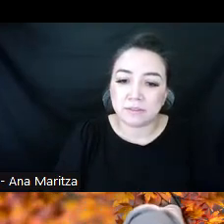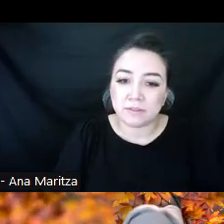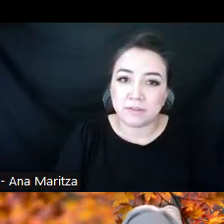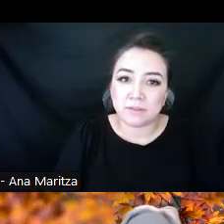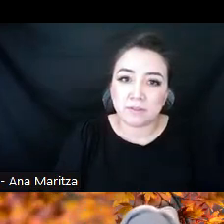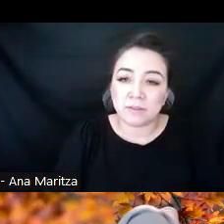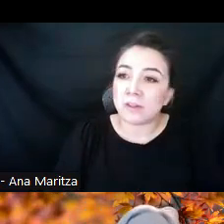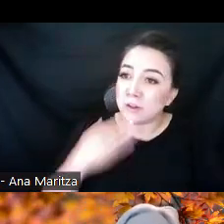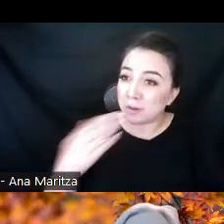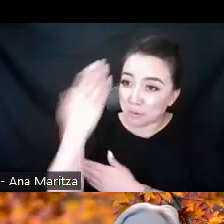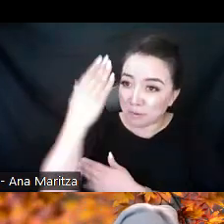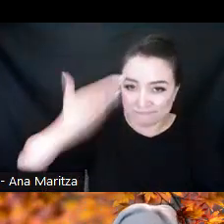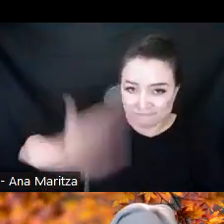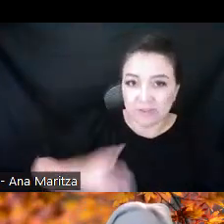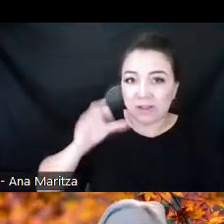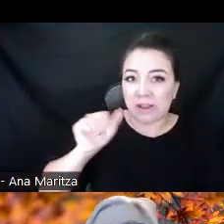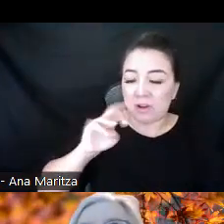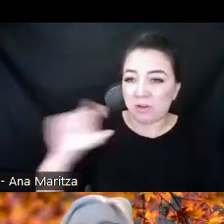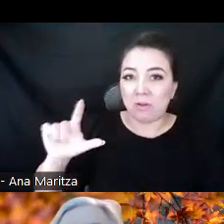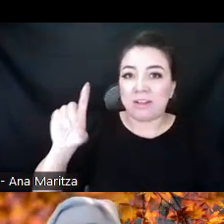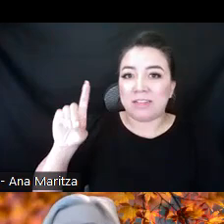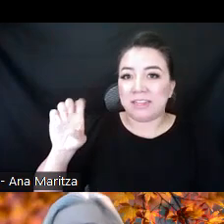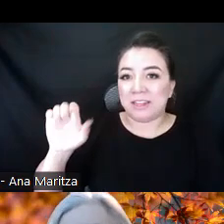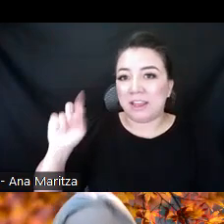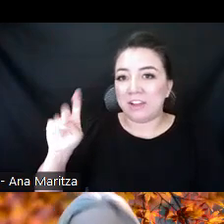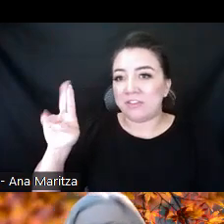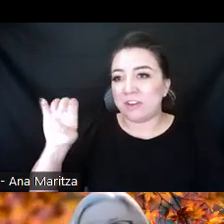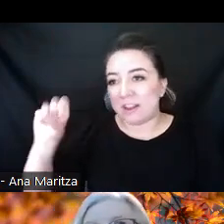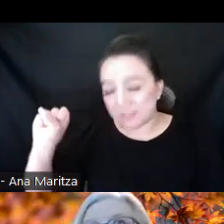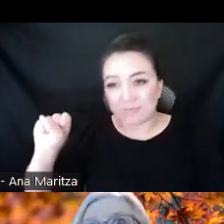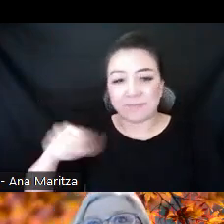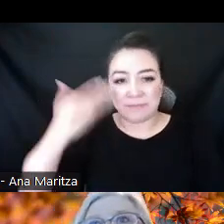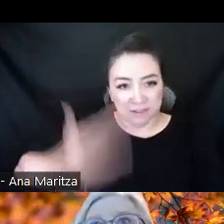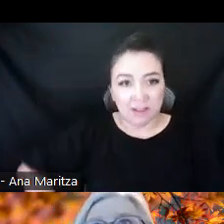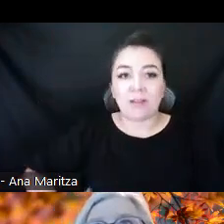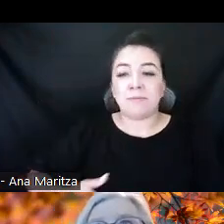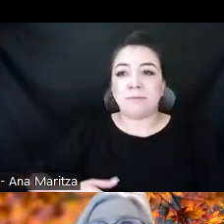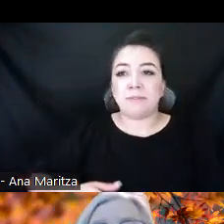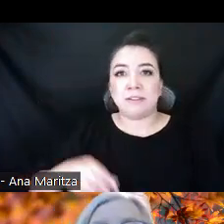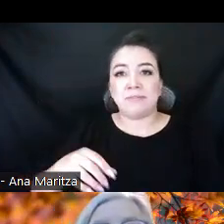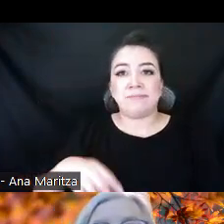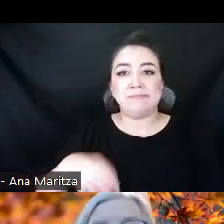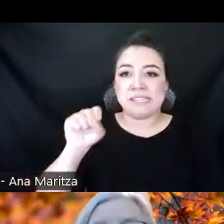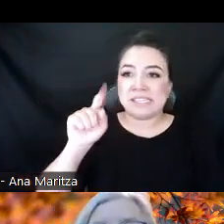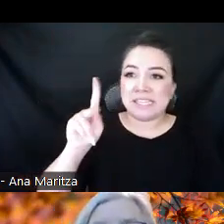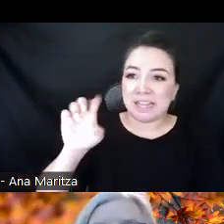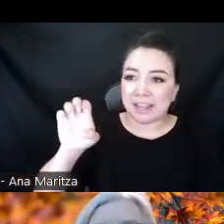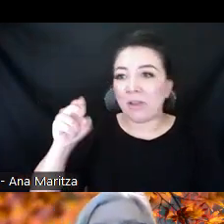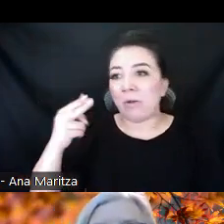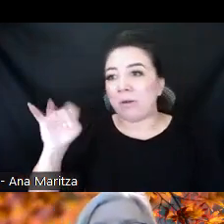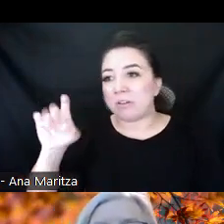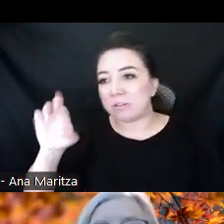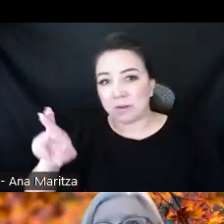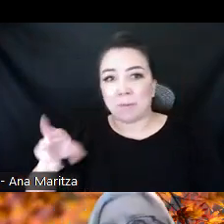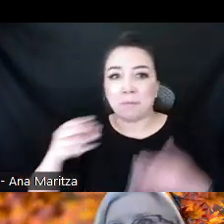Good morning. I am Carol DeAndres, and I am the stakeholder and public engagement